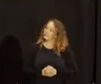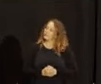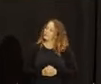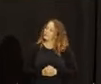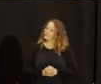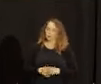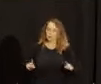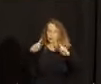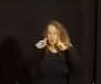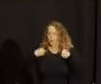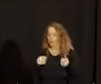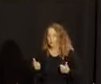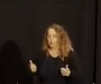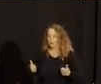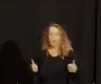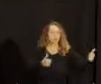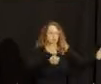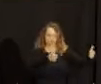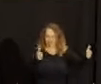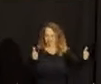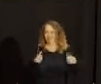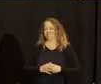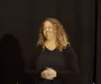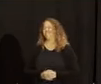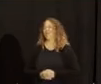Can you all hear me? Yes, okay.